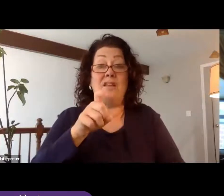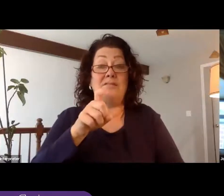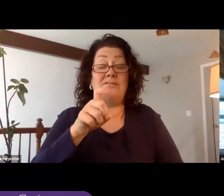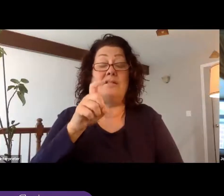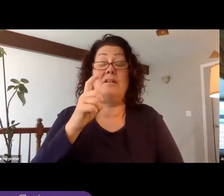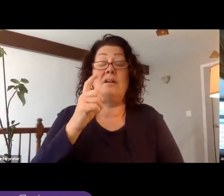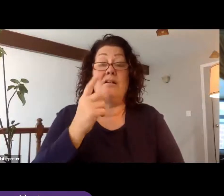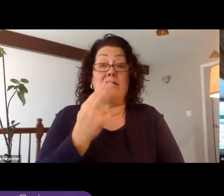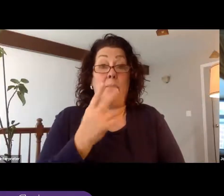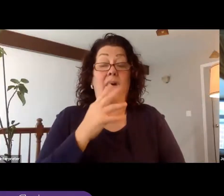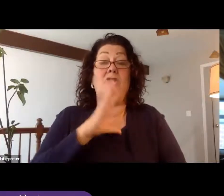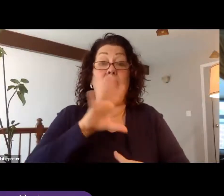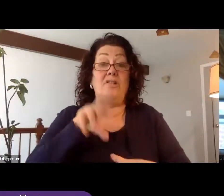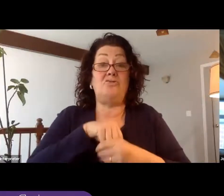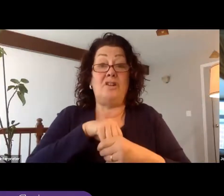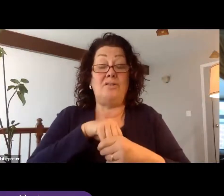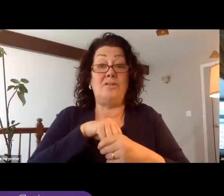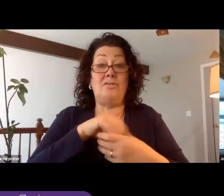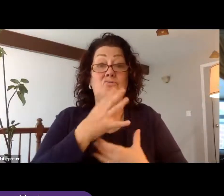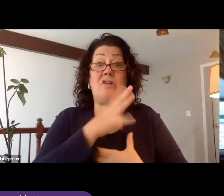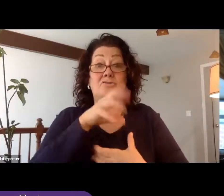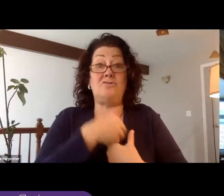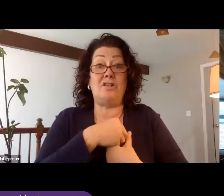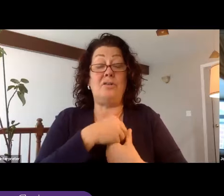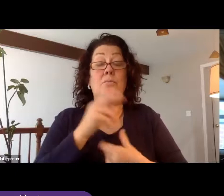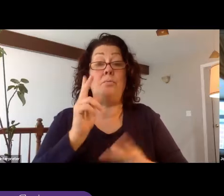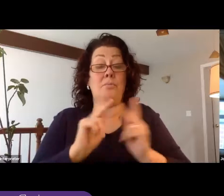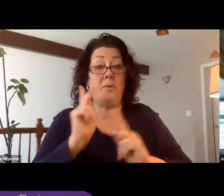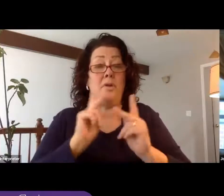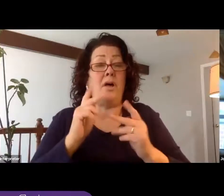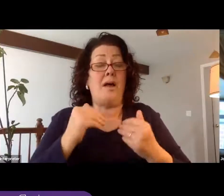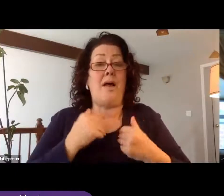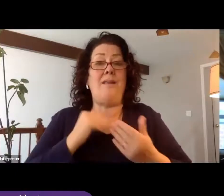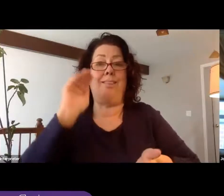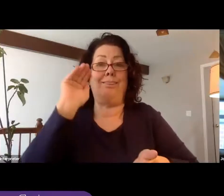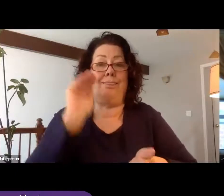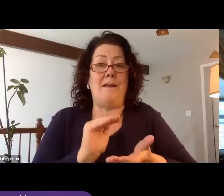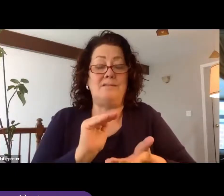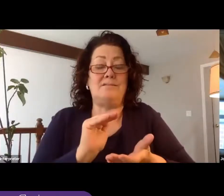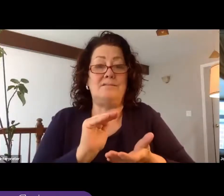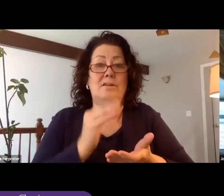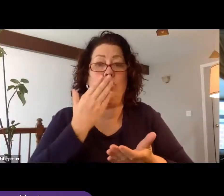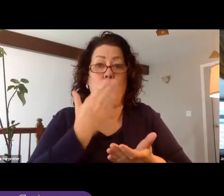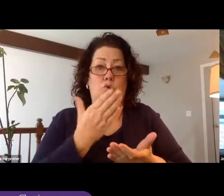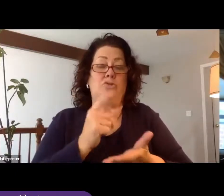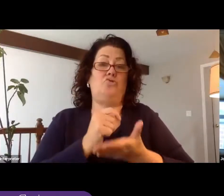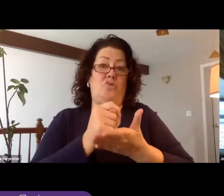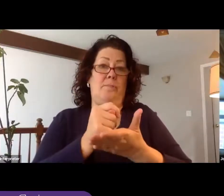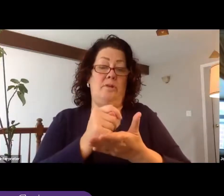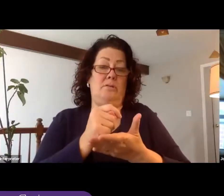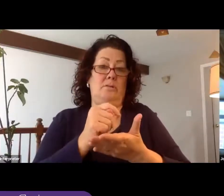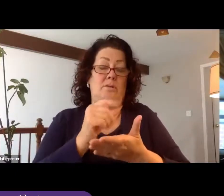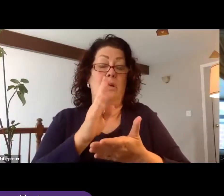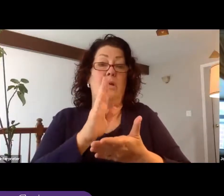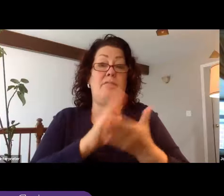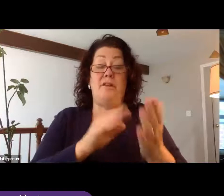persons in communities across the country experience demonstrably less favorable treatment than their straight and